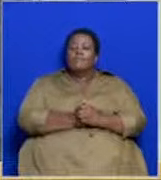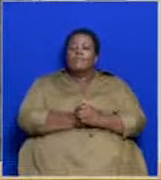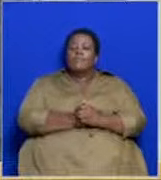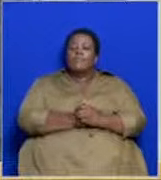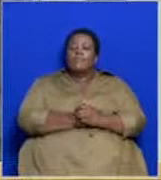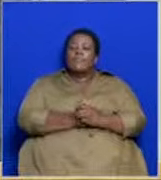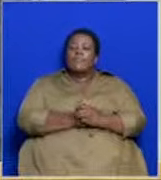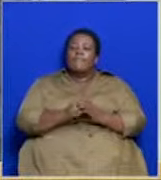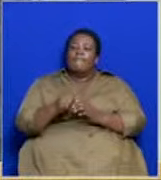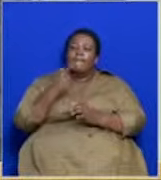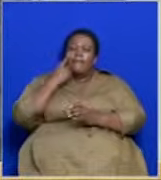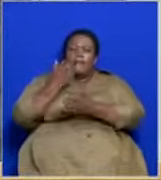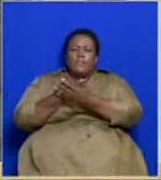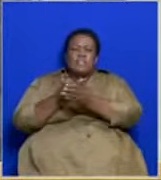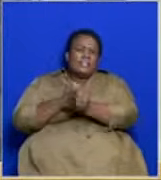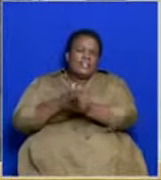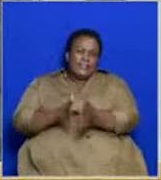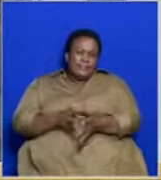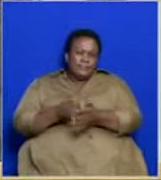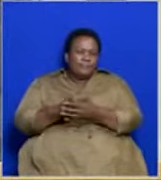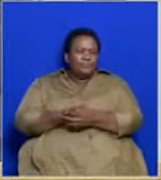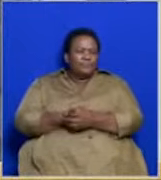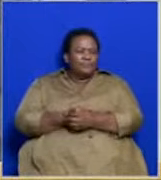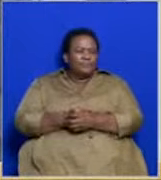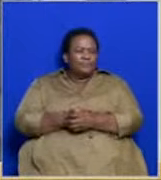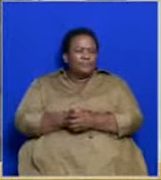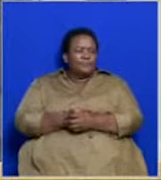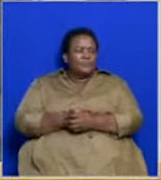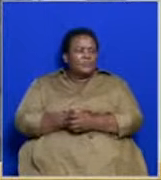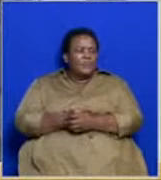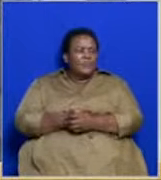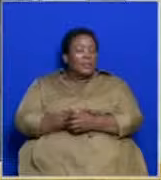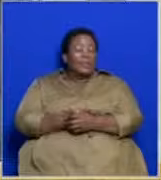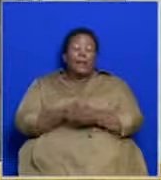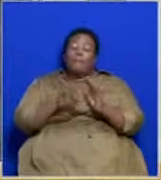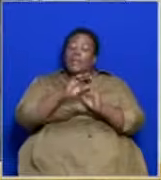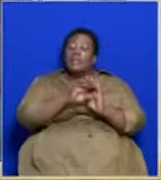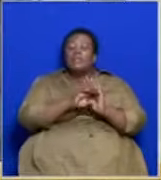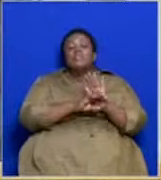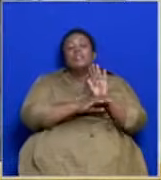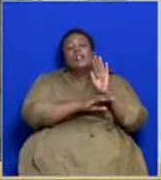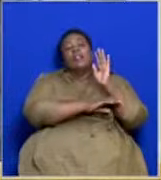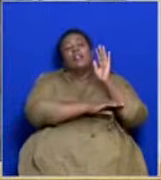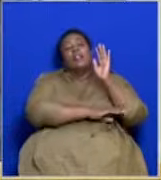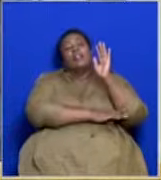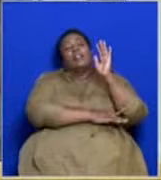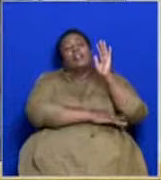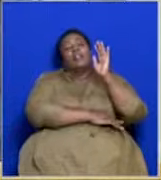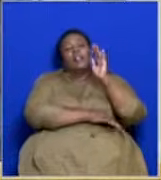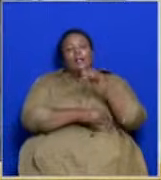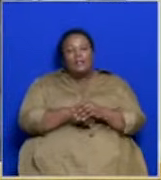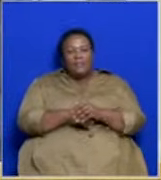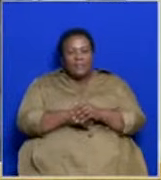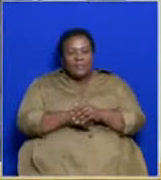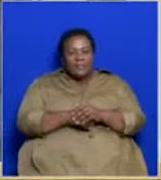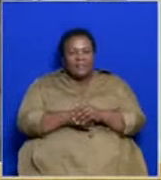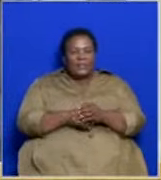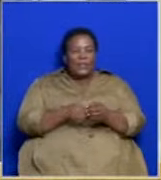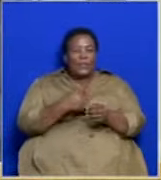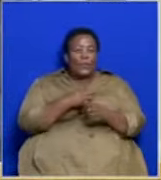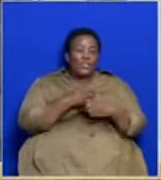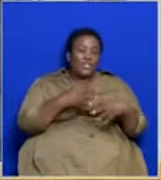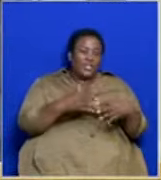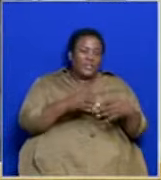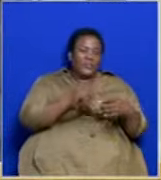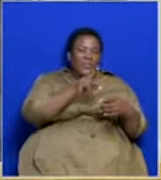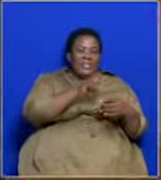our list is growing. Remember, I think we started with Mr. Kefelakai, and